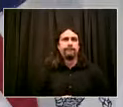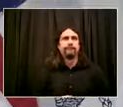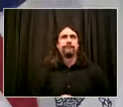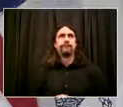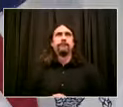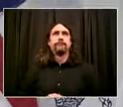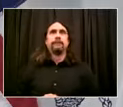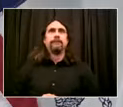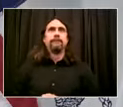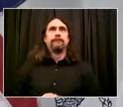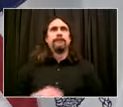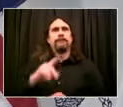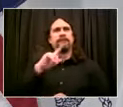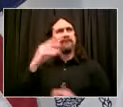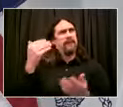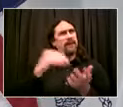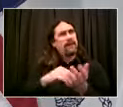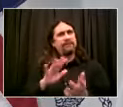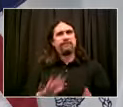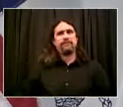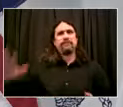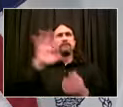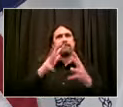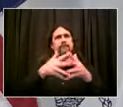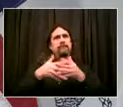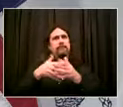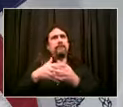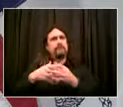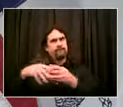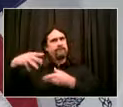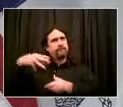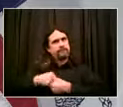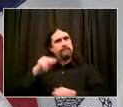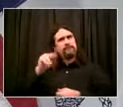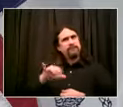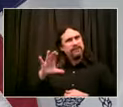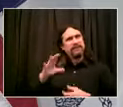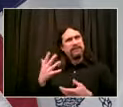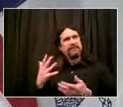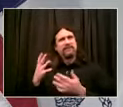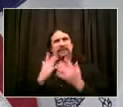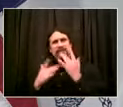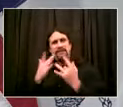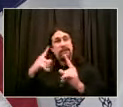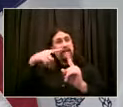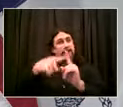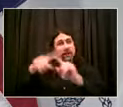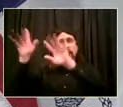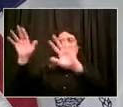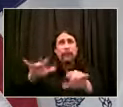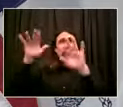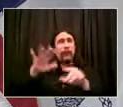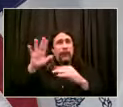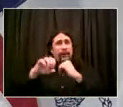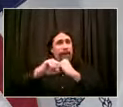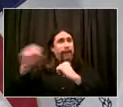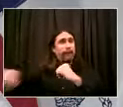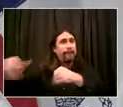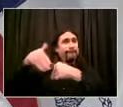doing 500,000 vaccinations a week right this minute. And we literally got down to a point we had fewer than 1,000 first doses